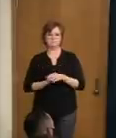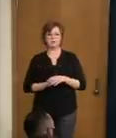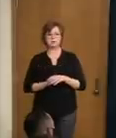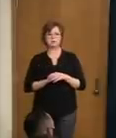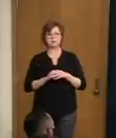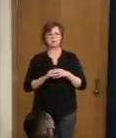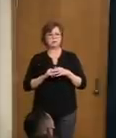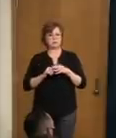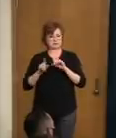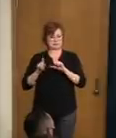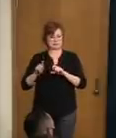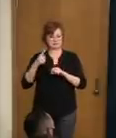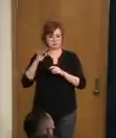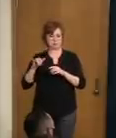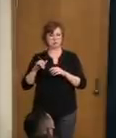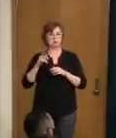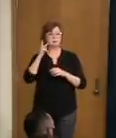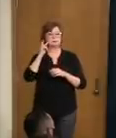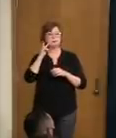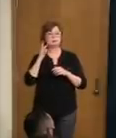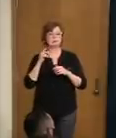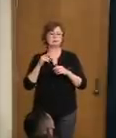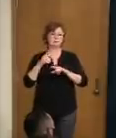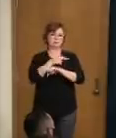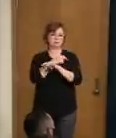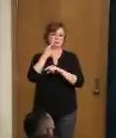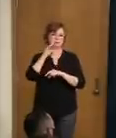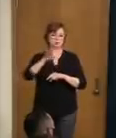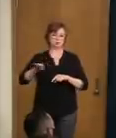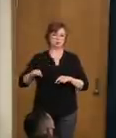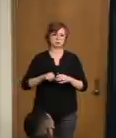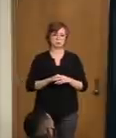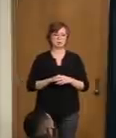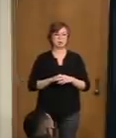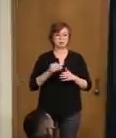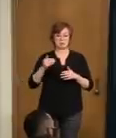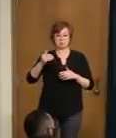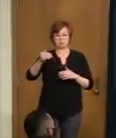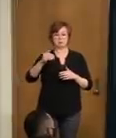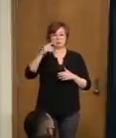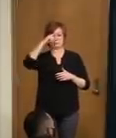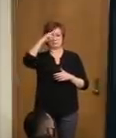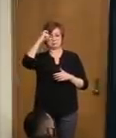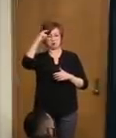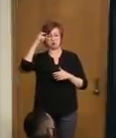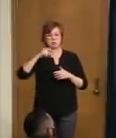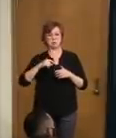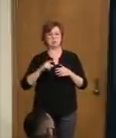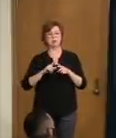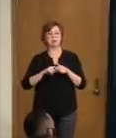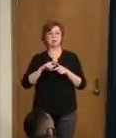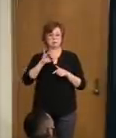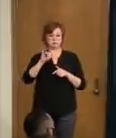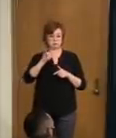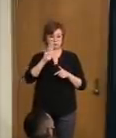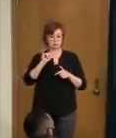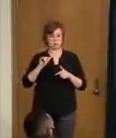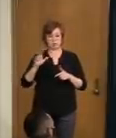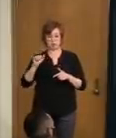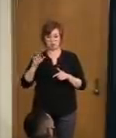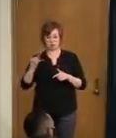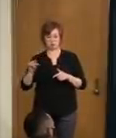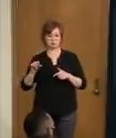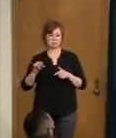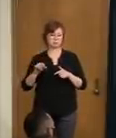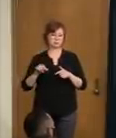we then look at the summer, assuming that the vaccine is approved for use in children and supplies allow in July and August, again, based on